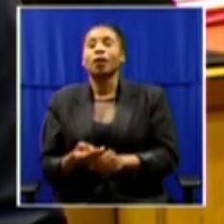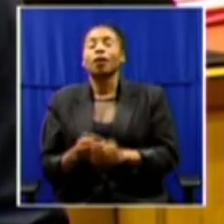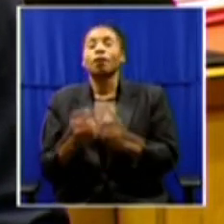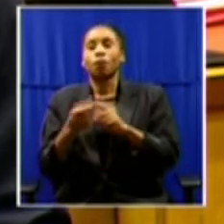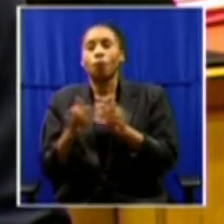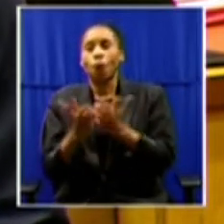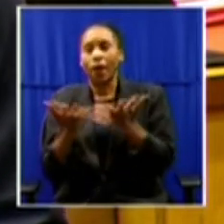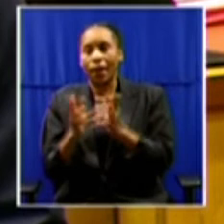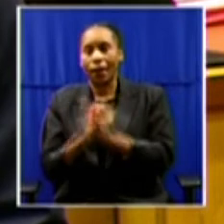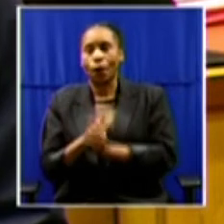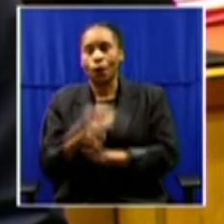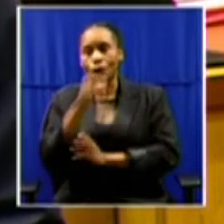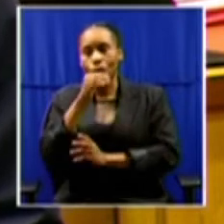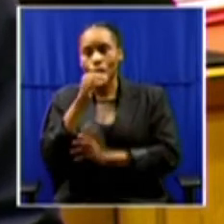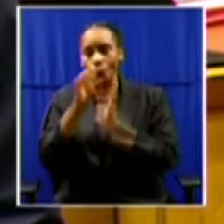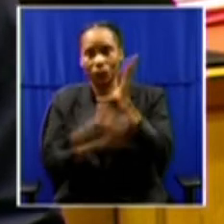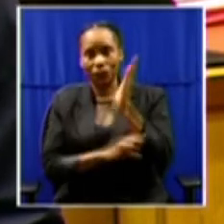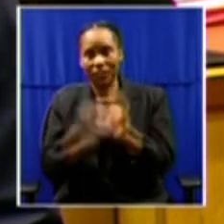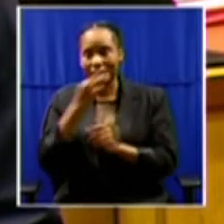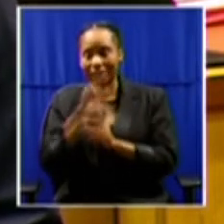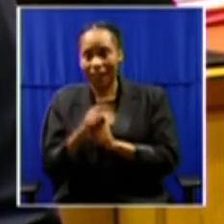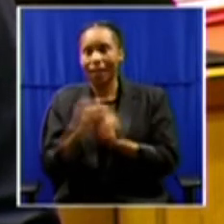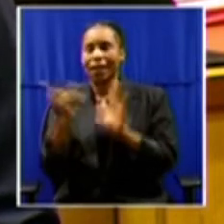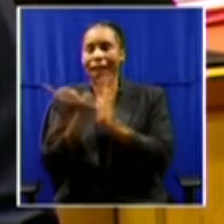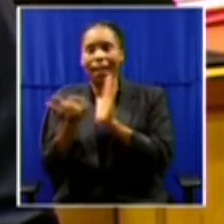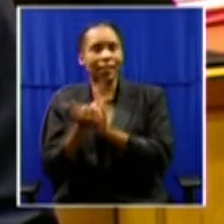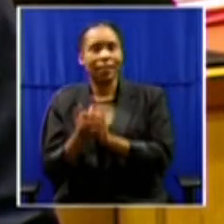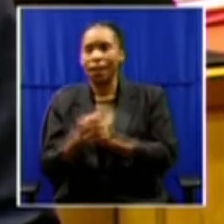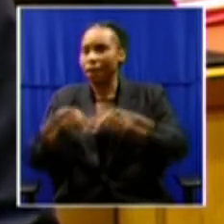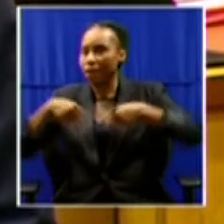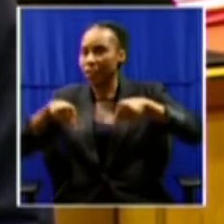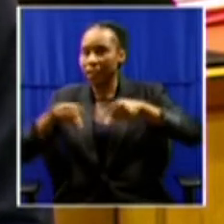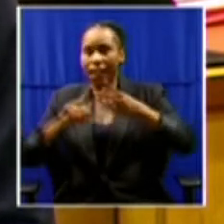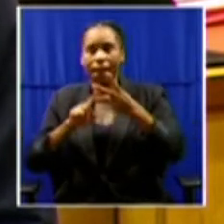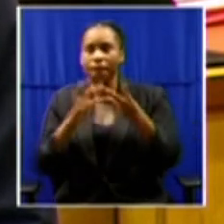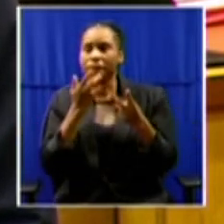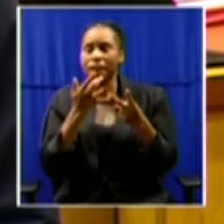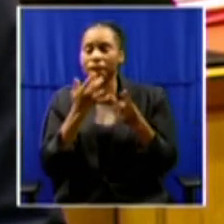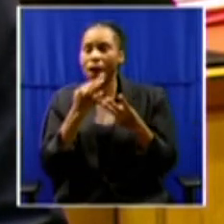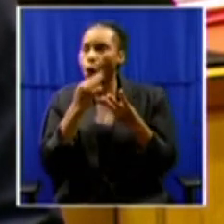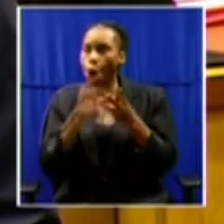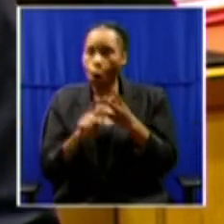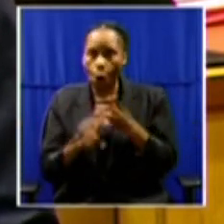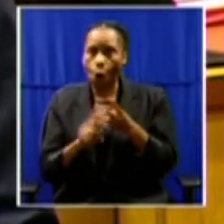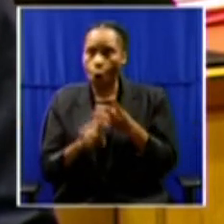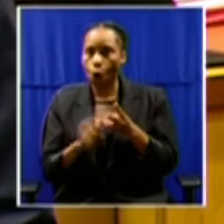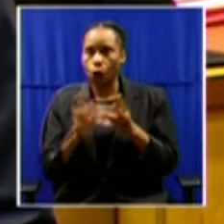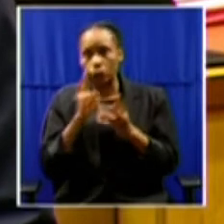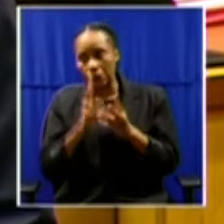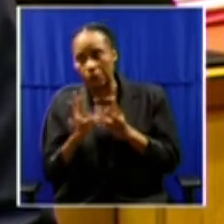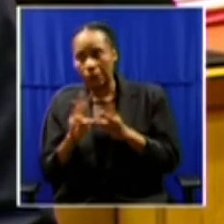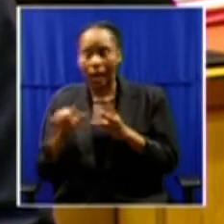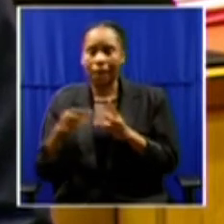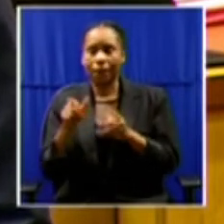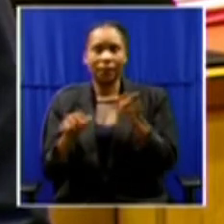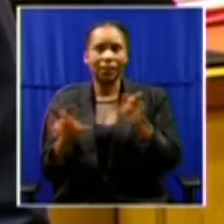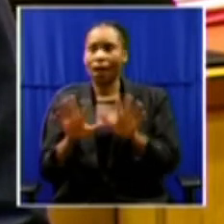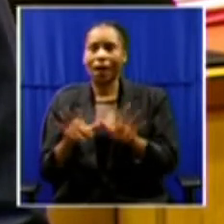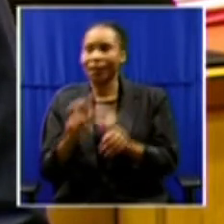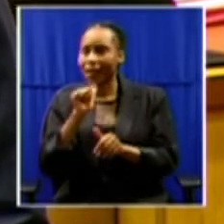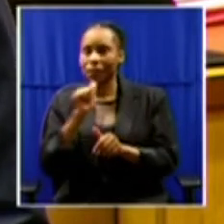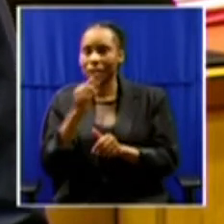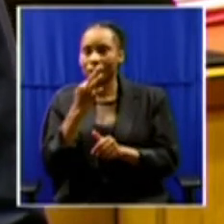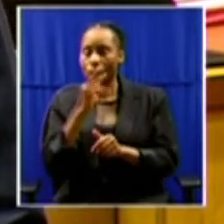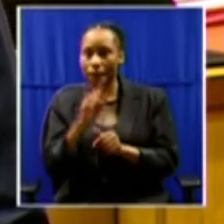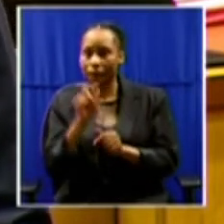the NPA Act, without any fear, favor, or prejudice to anyone, irrespective of who is the accused